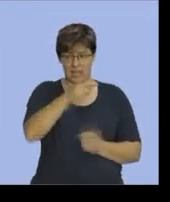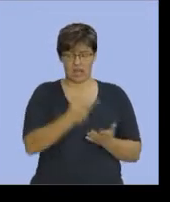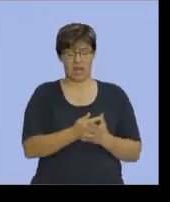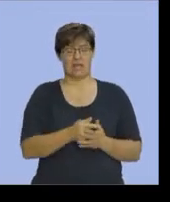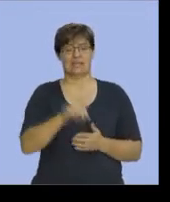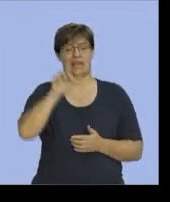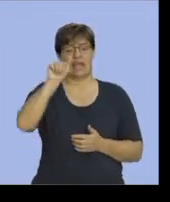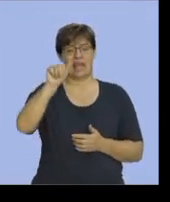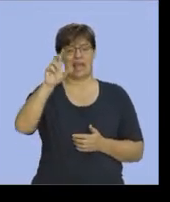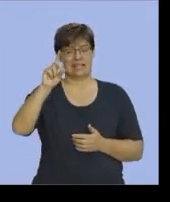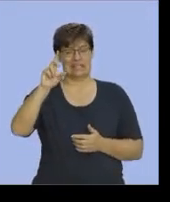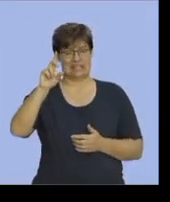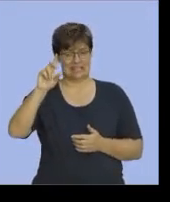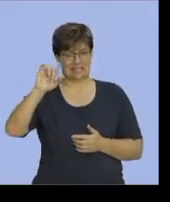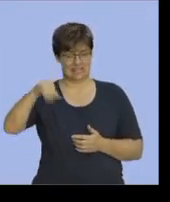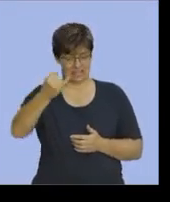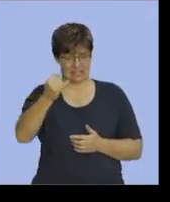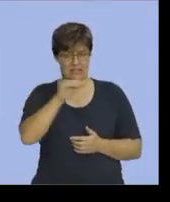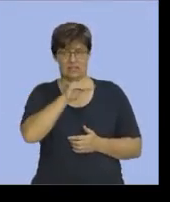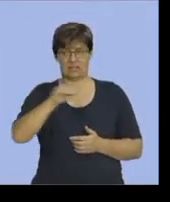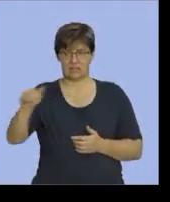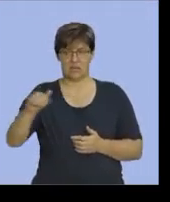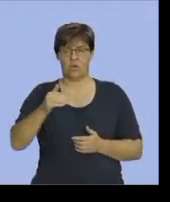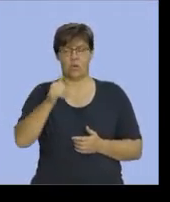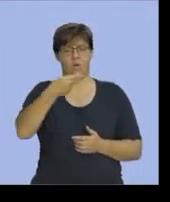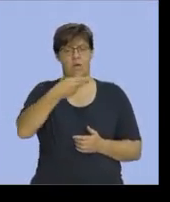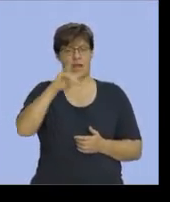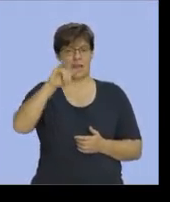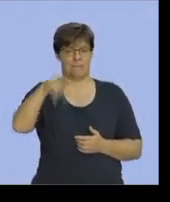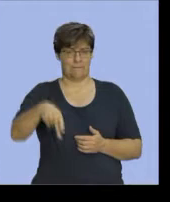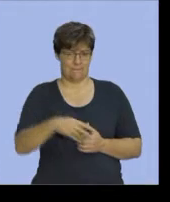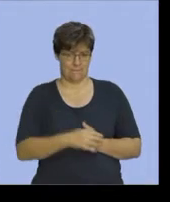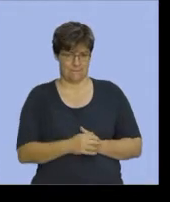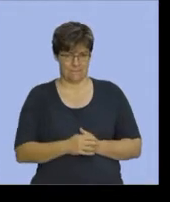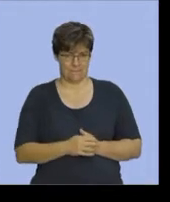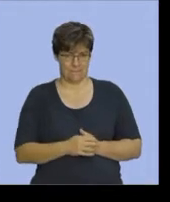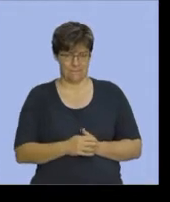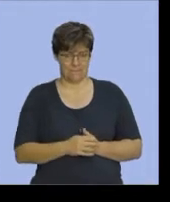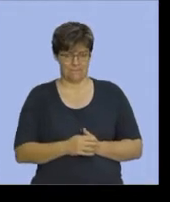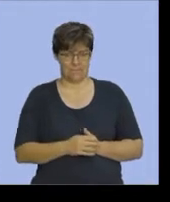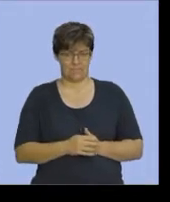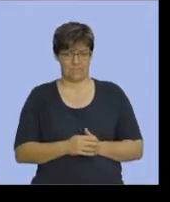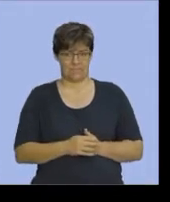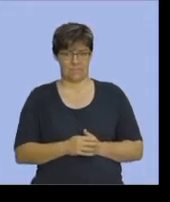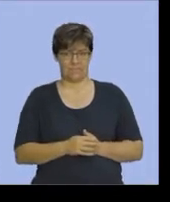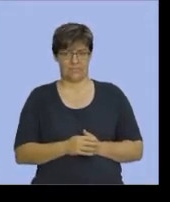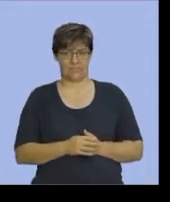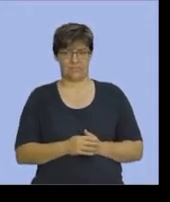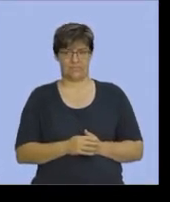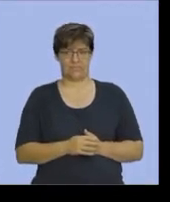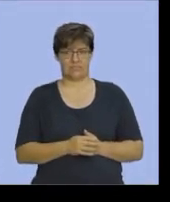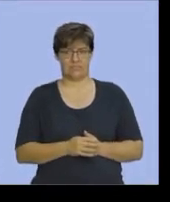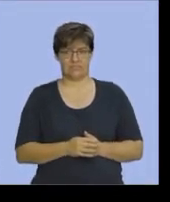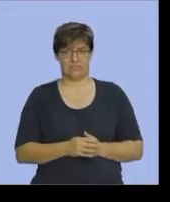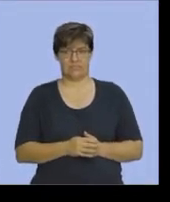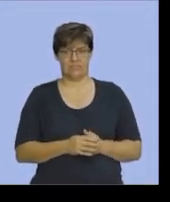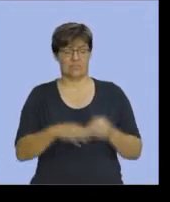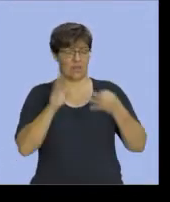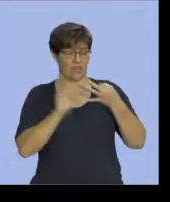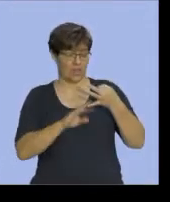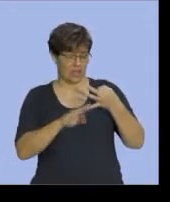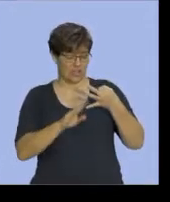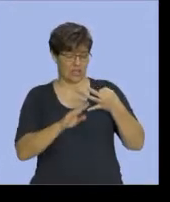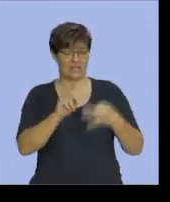write it as add with the J or adjacent over the hype as well to mean hypotenuse